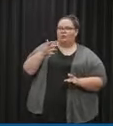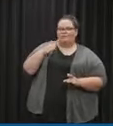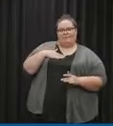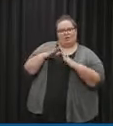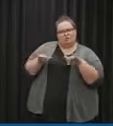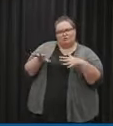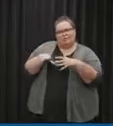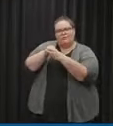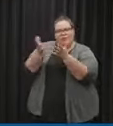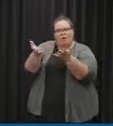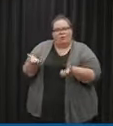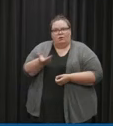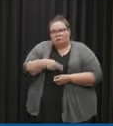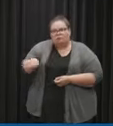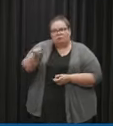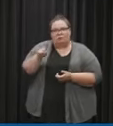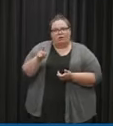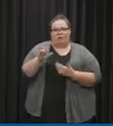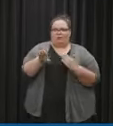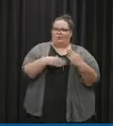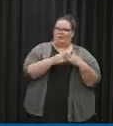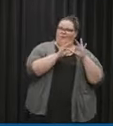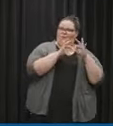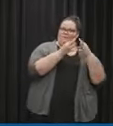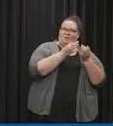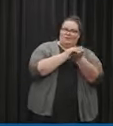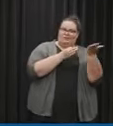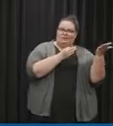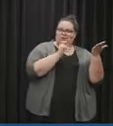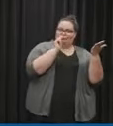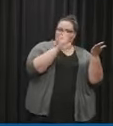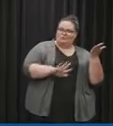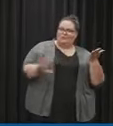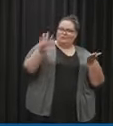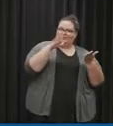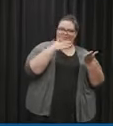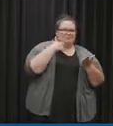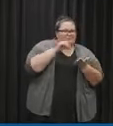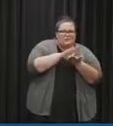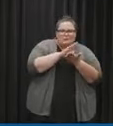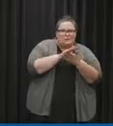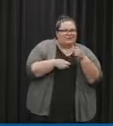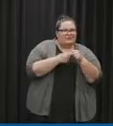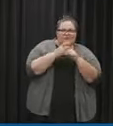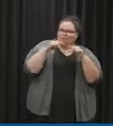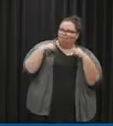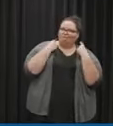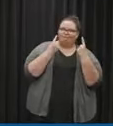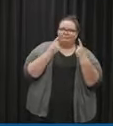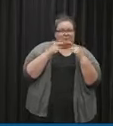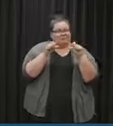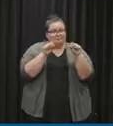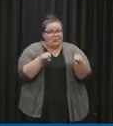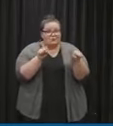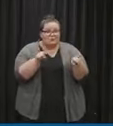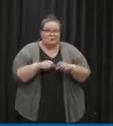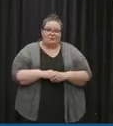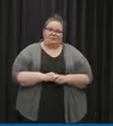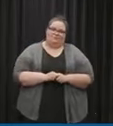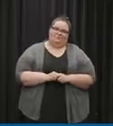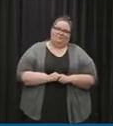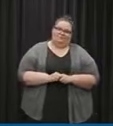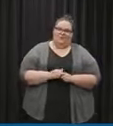my children, and I am sure that every New Brunswick family wants their children to have the best school year they can have. And I do believe this is possible, again,